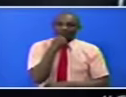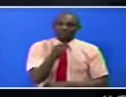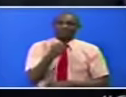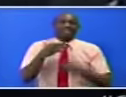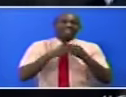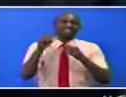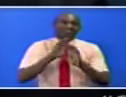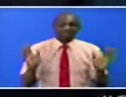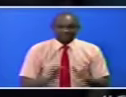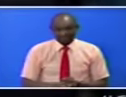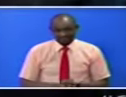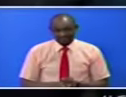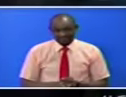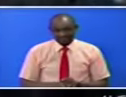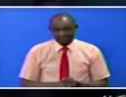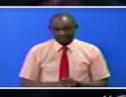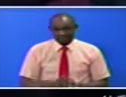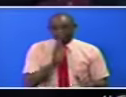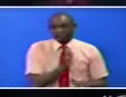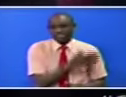4,508 votes.